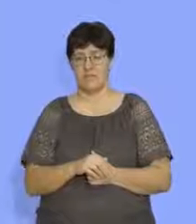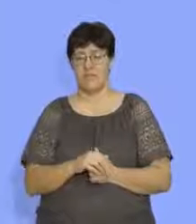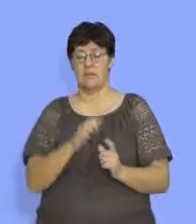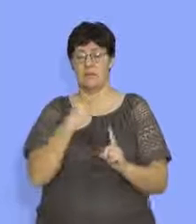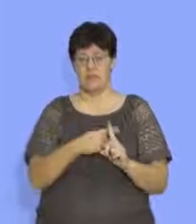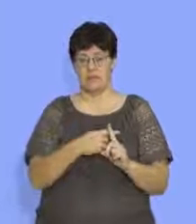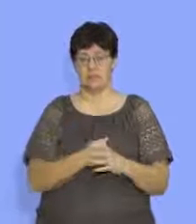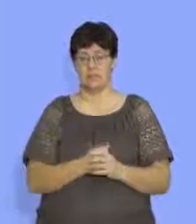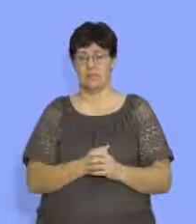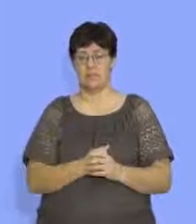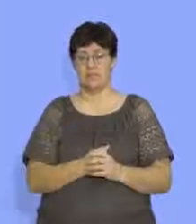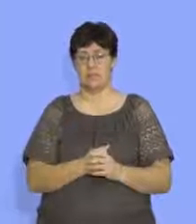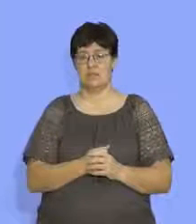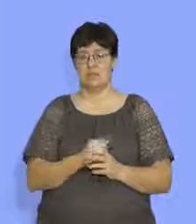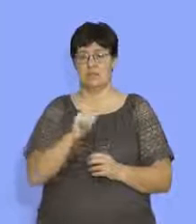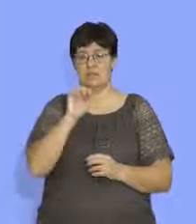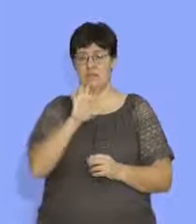225 plus